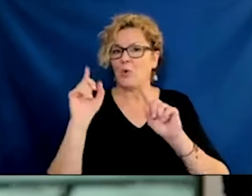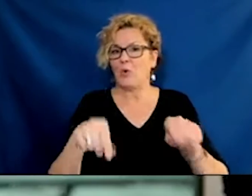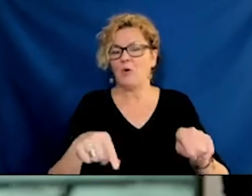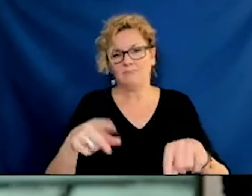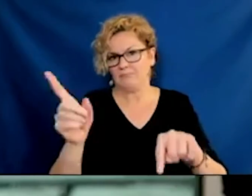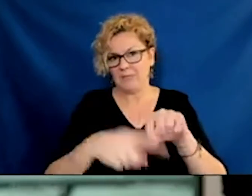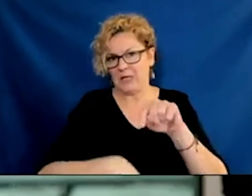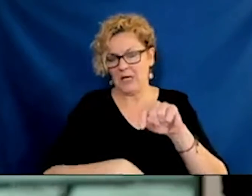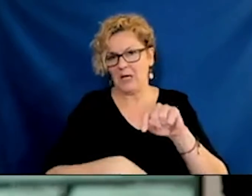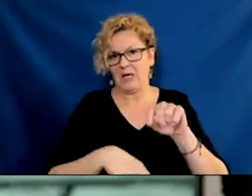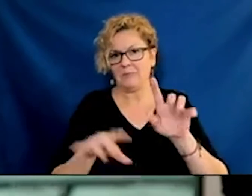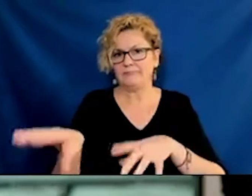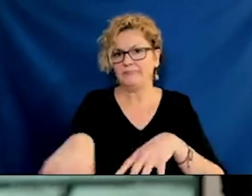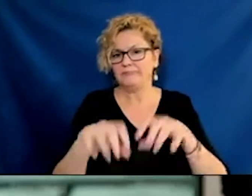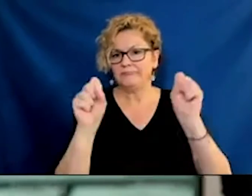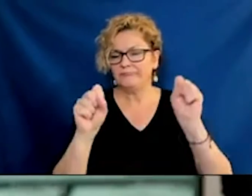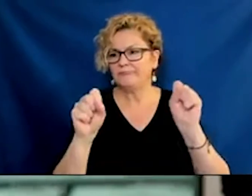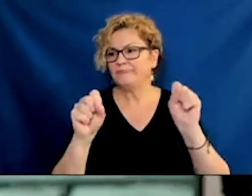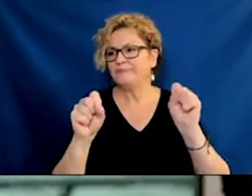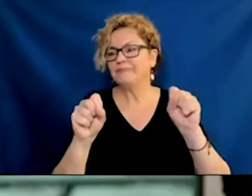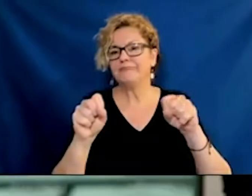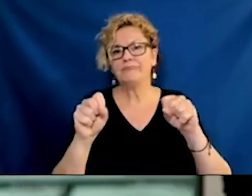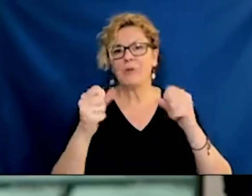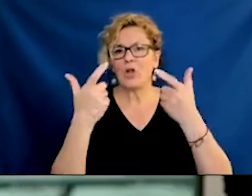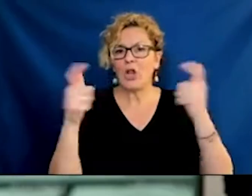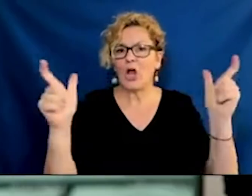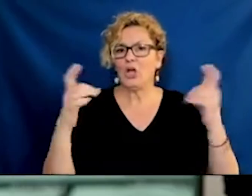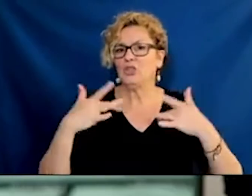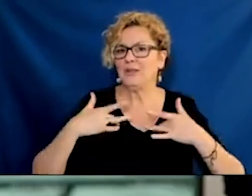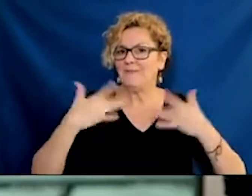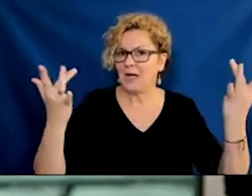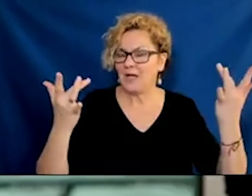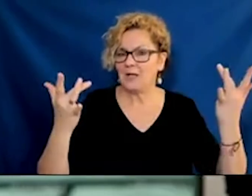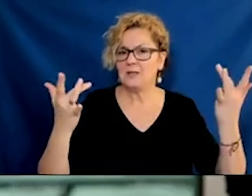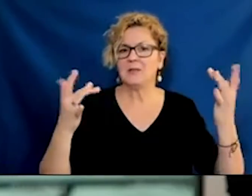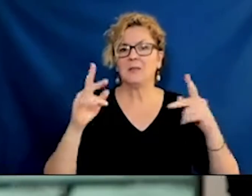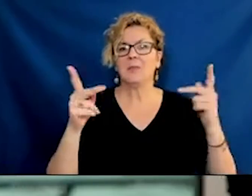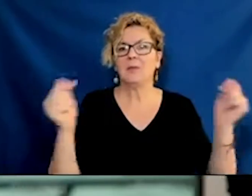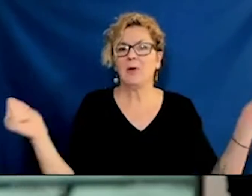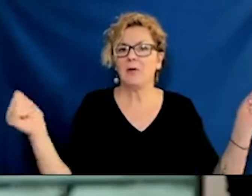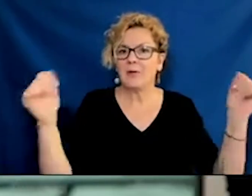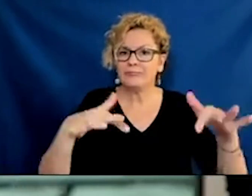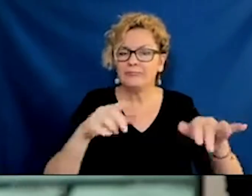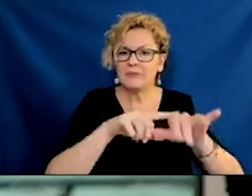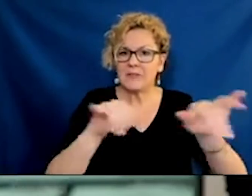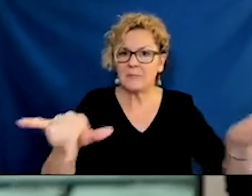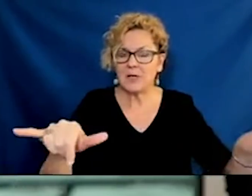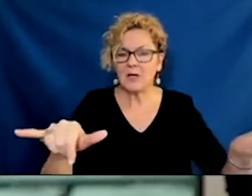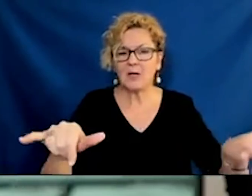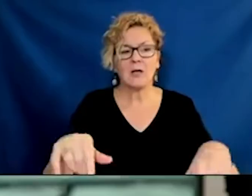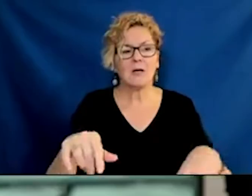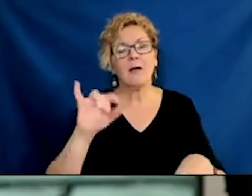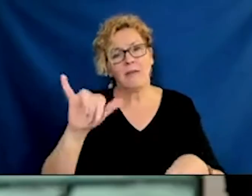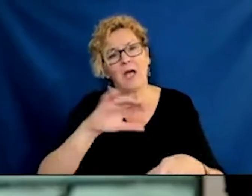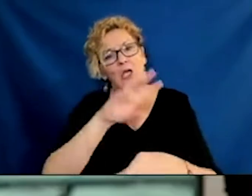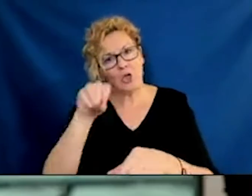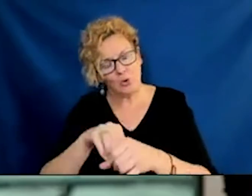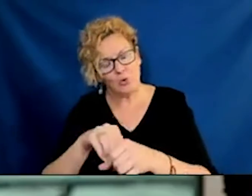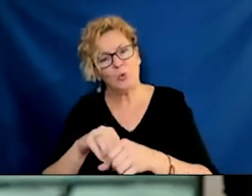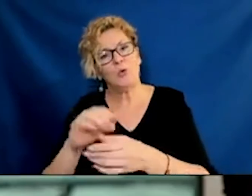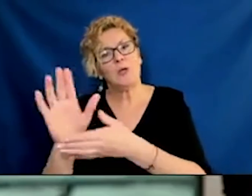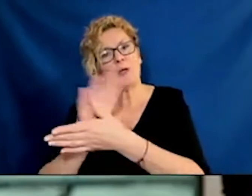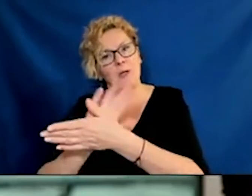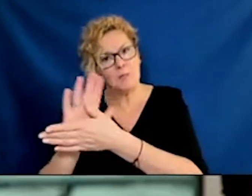put the closures in under the public health orders, and that includes cinemas and movie theaters and theaters.